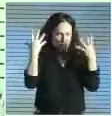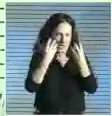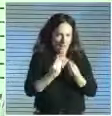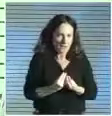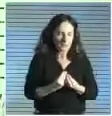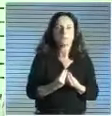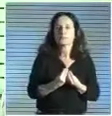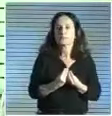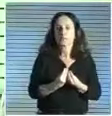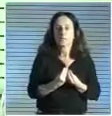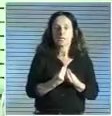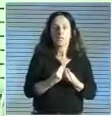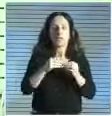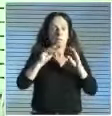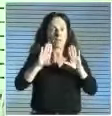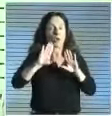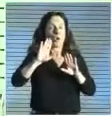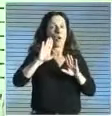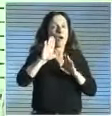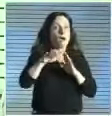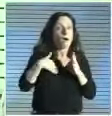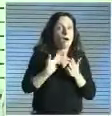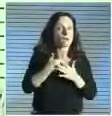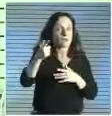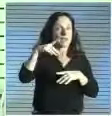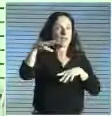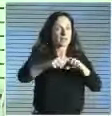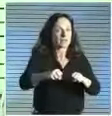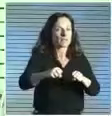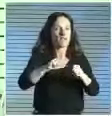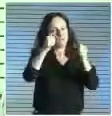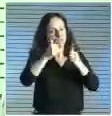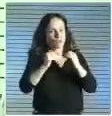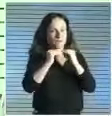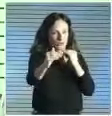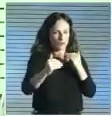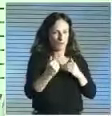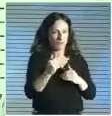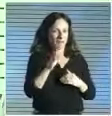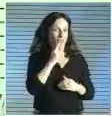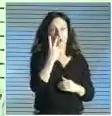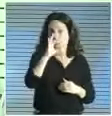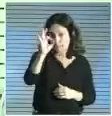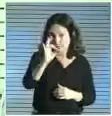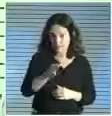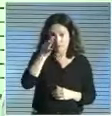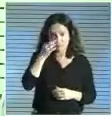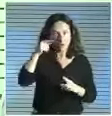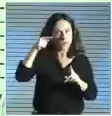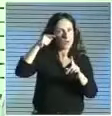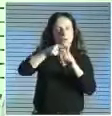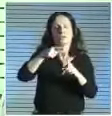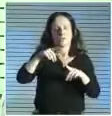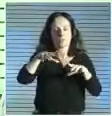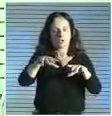they book sustainable? And we heard this morning 2%. I hope we can push that percentage up with certain specific labels